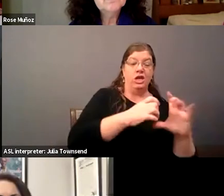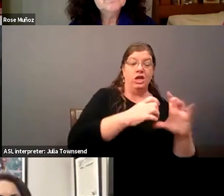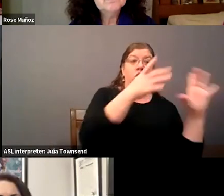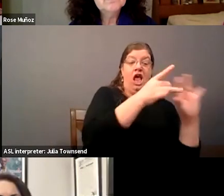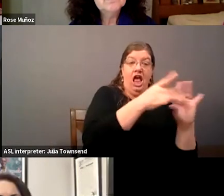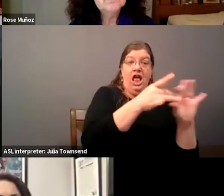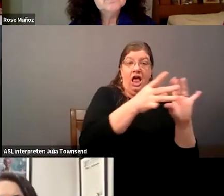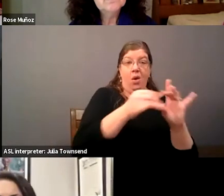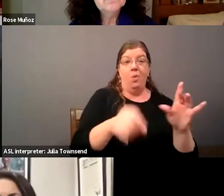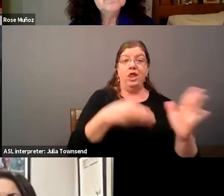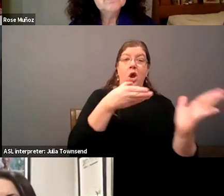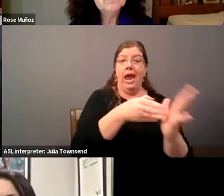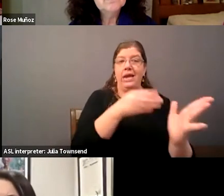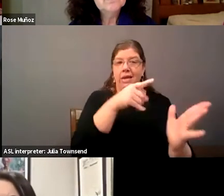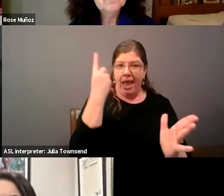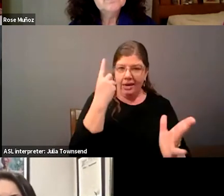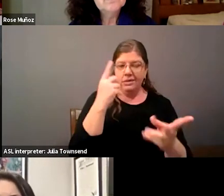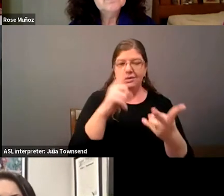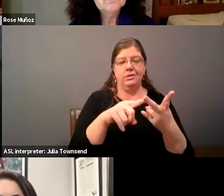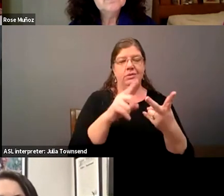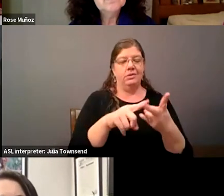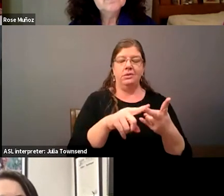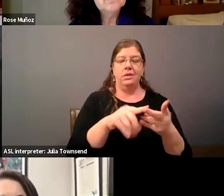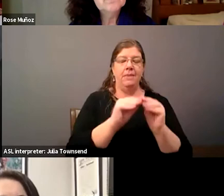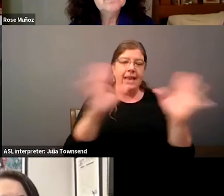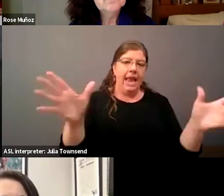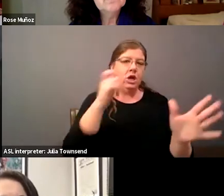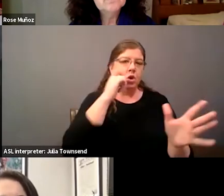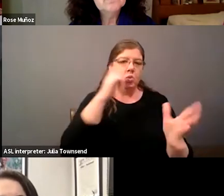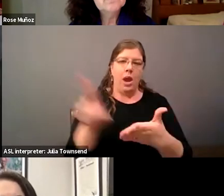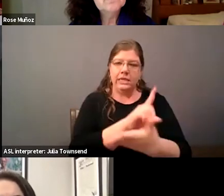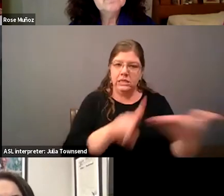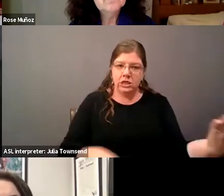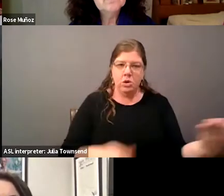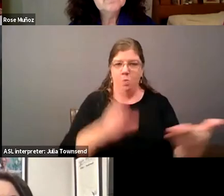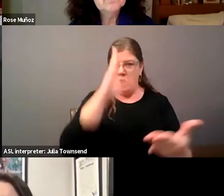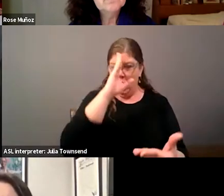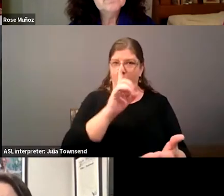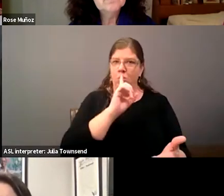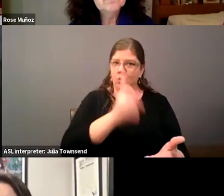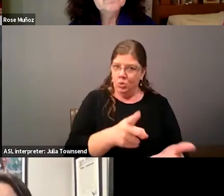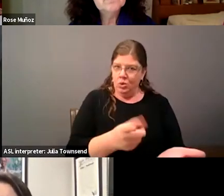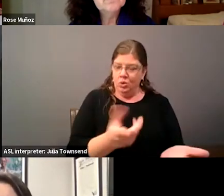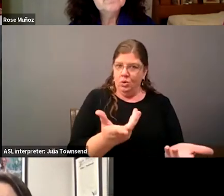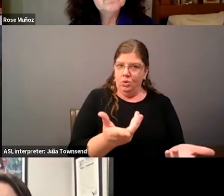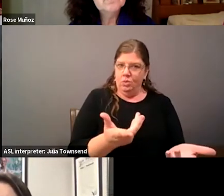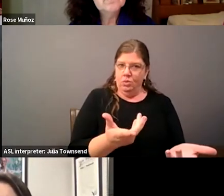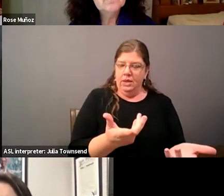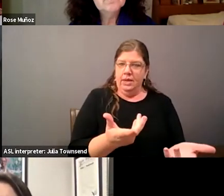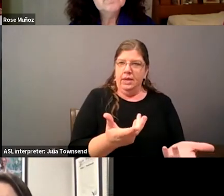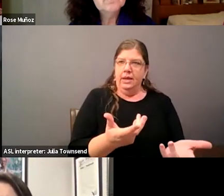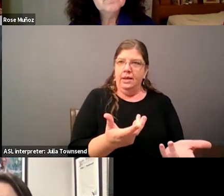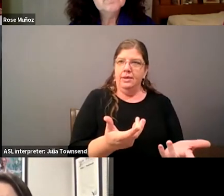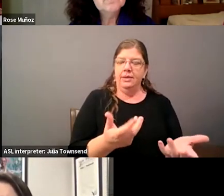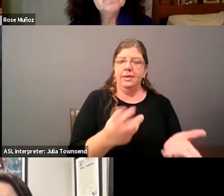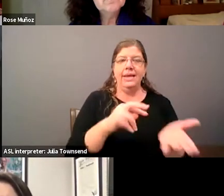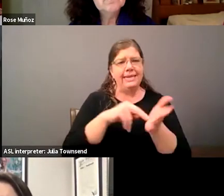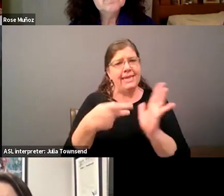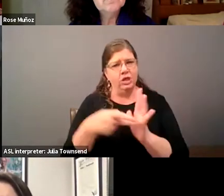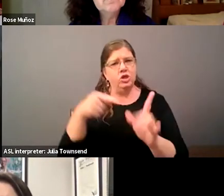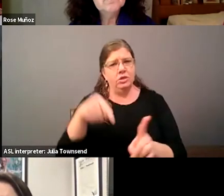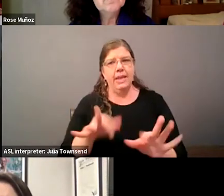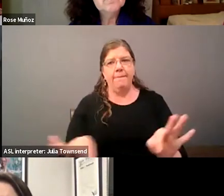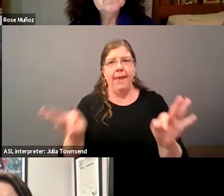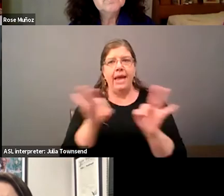with their anti-blackness with their with their blatant racism that we know to be true um intentions matter